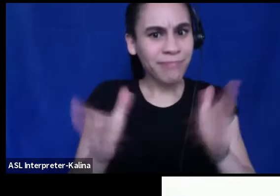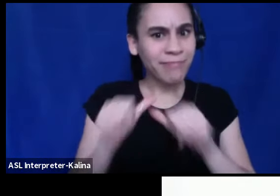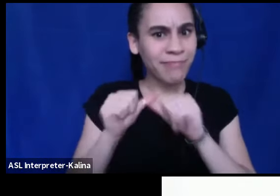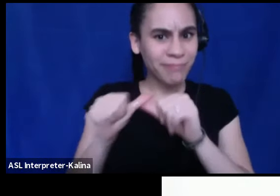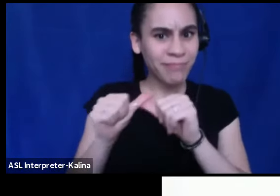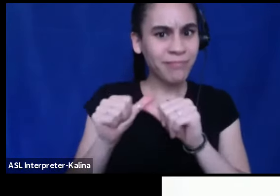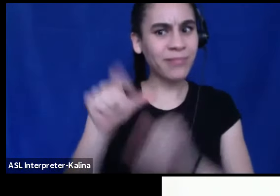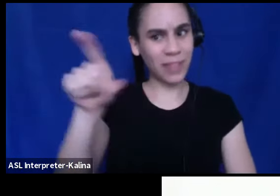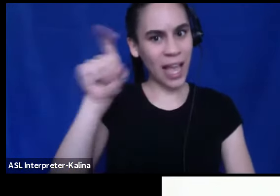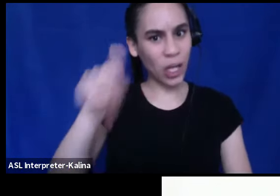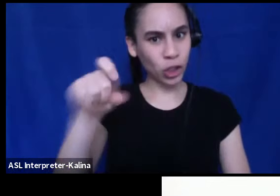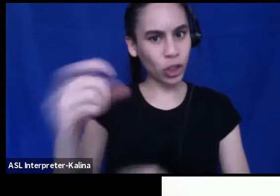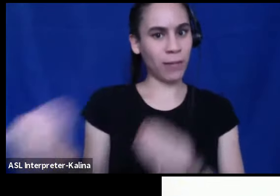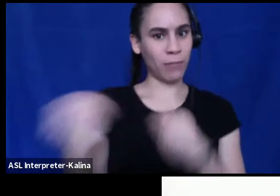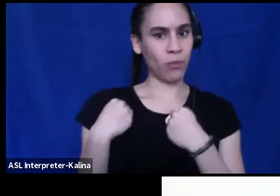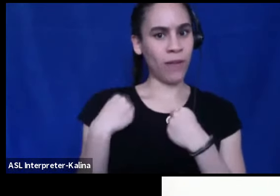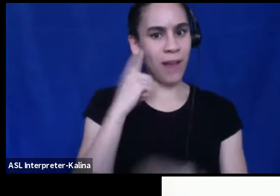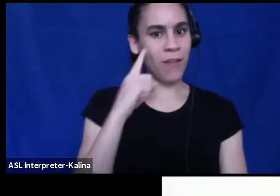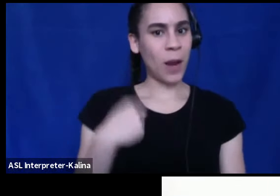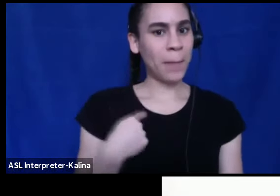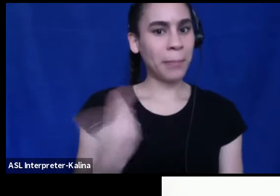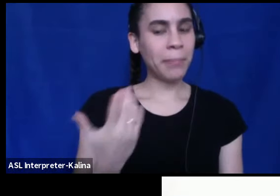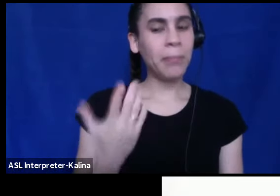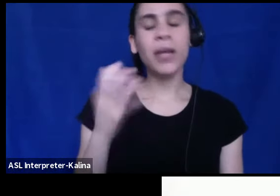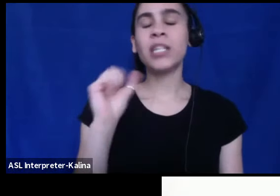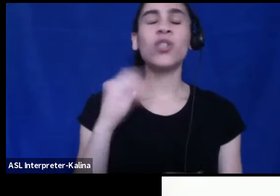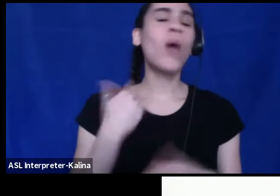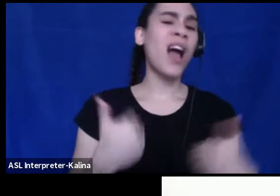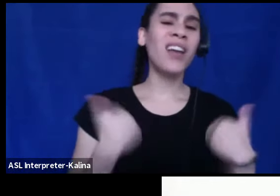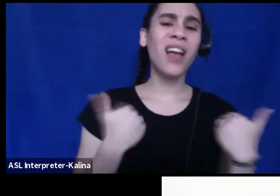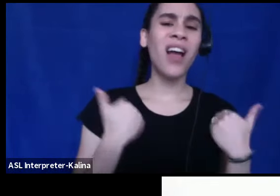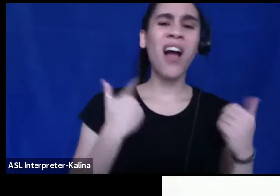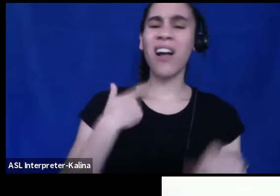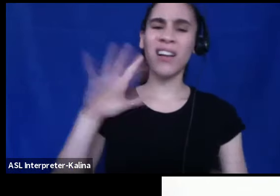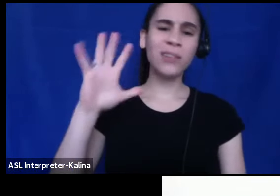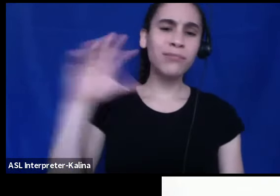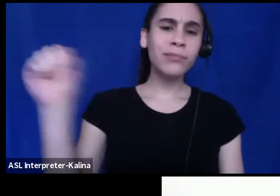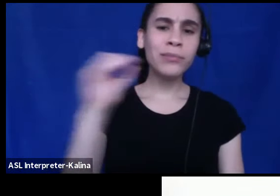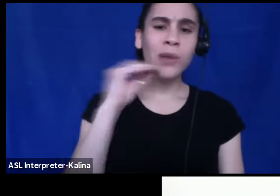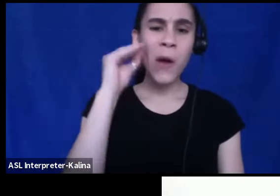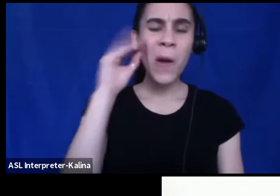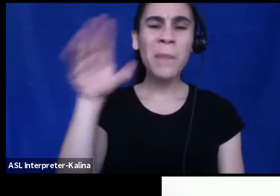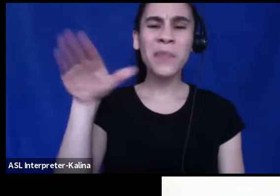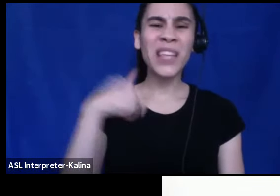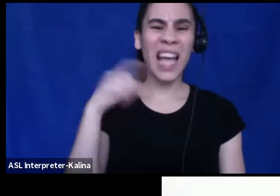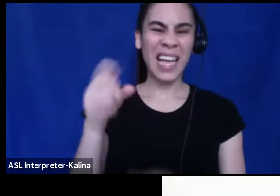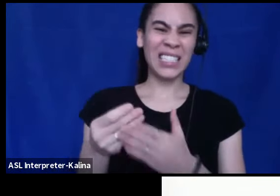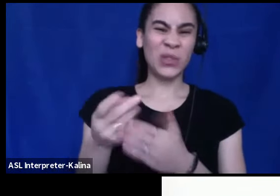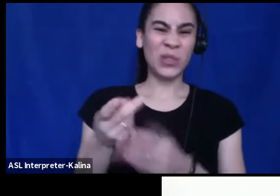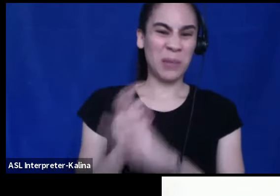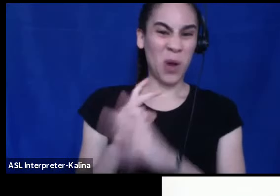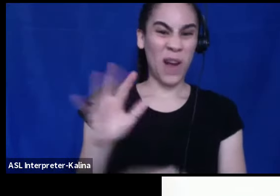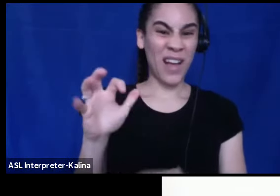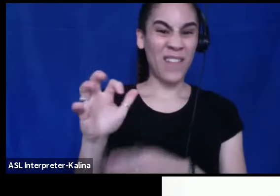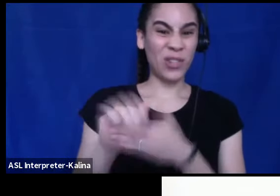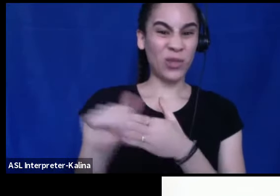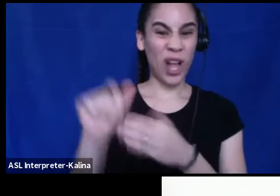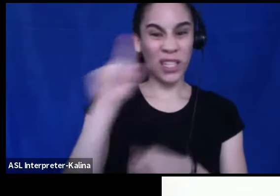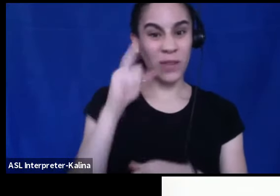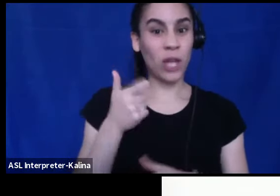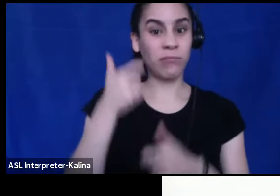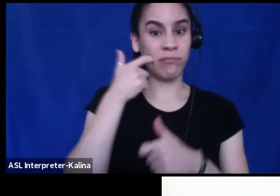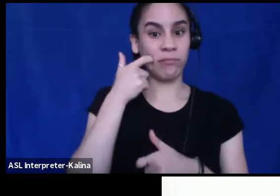something they should have provided for me. So anyways, I was really young, so I went home and I told my mom I need to borrow $500 for this headset so I could do my